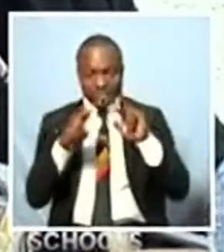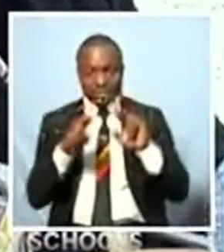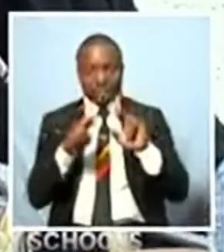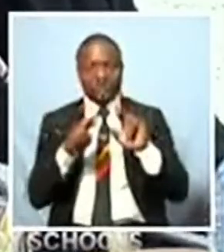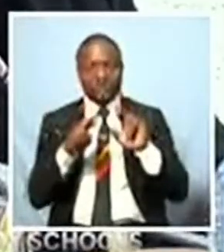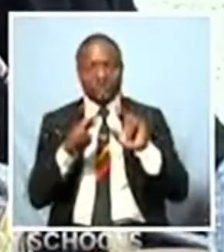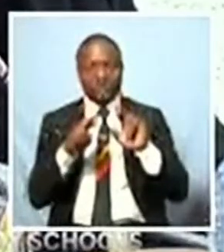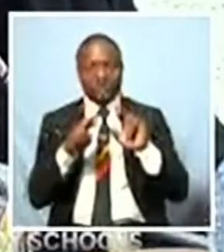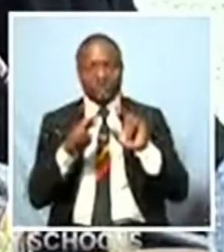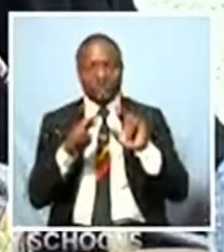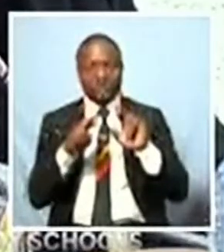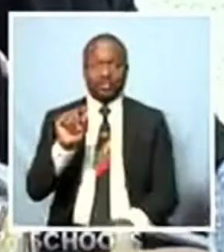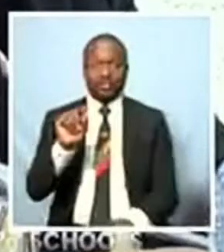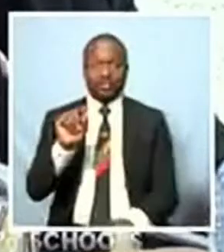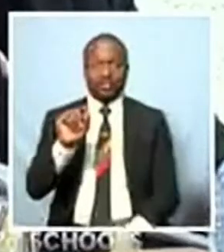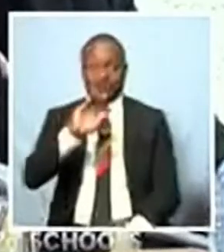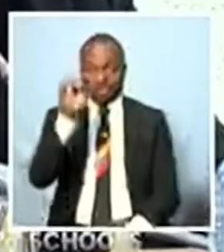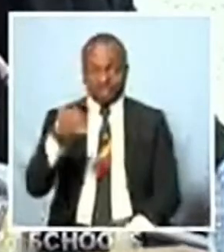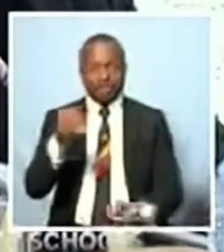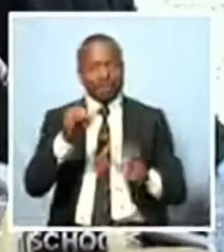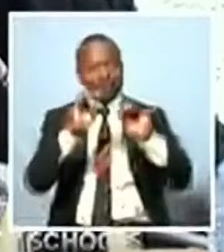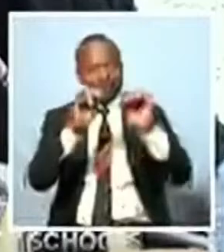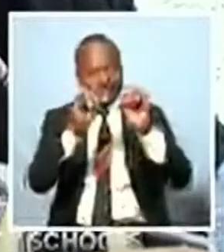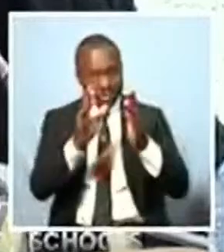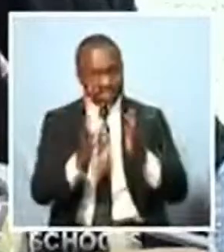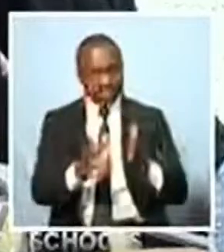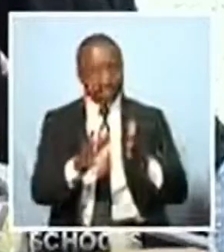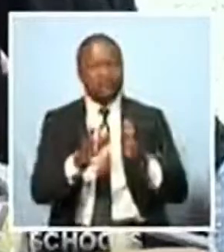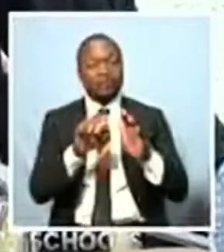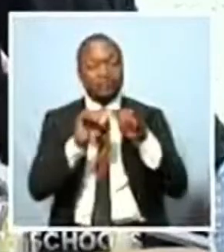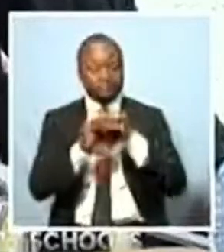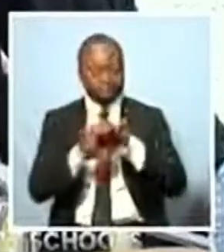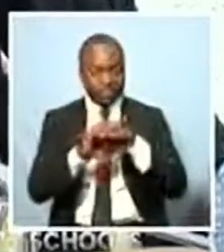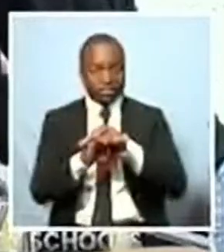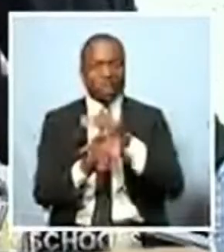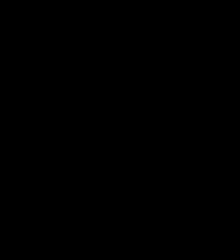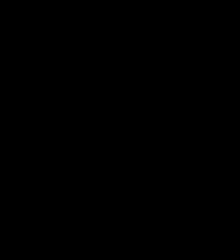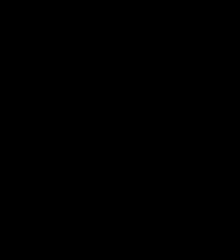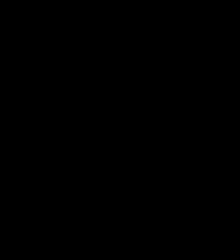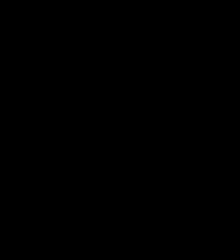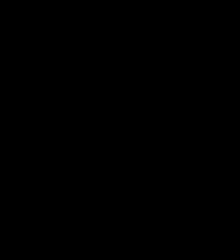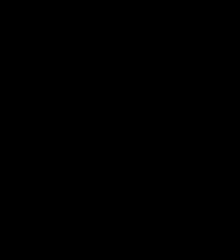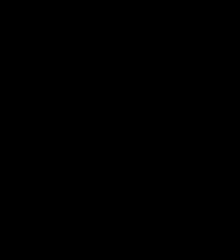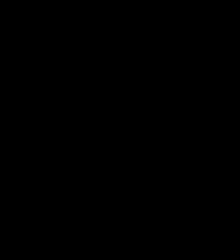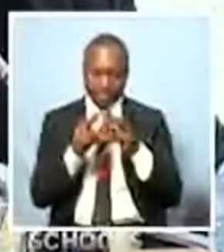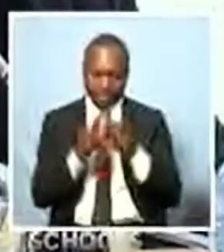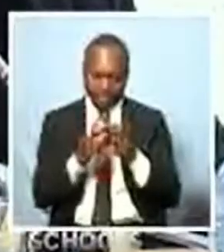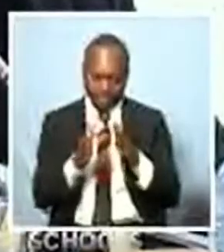that only 20% of our teachers were able to access technology. Thank you so much.